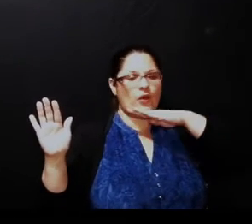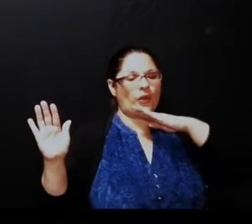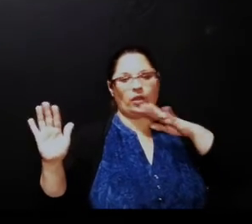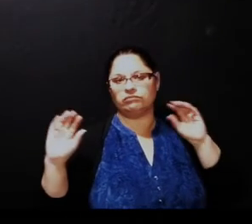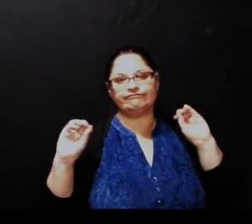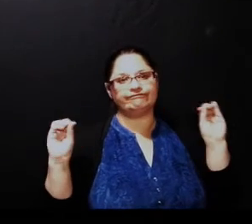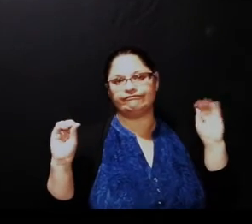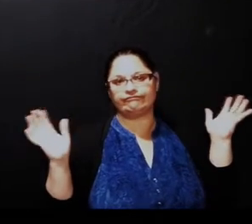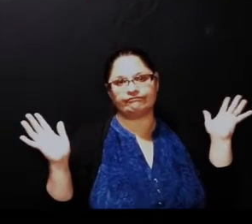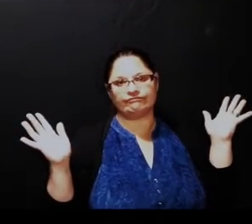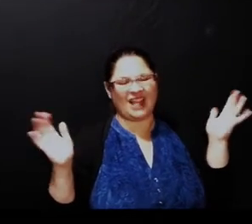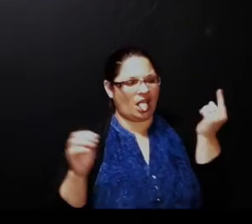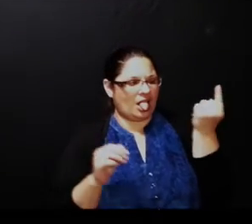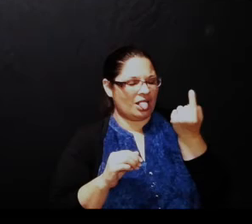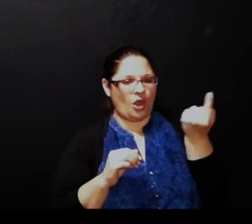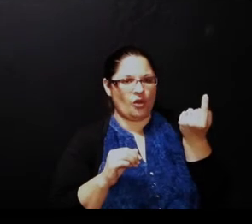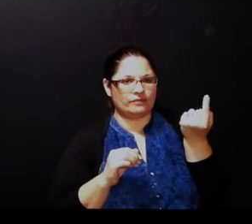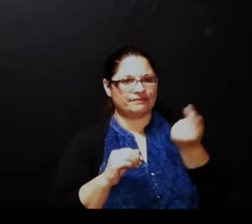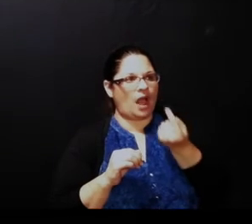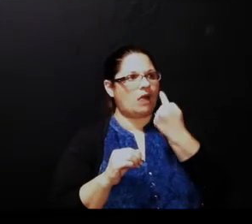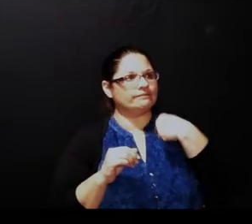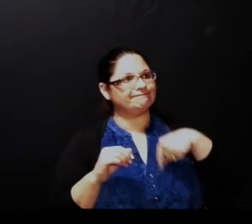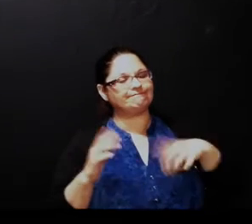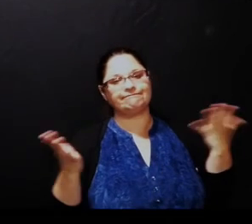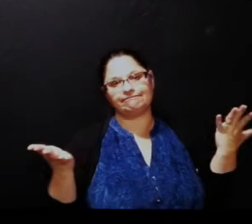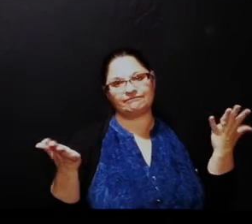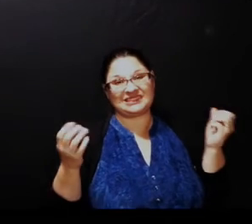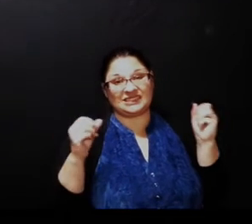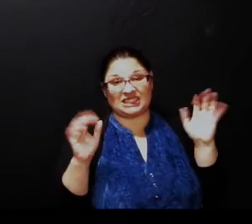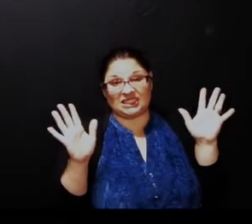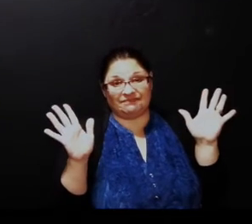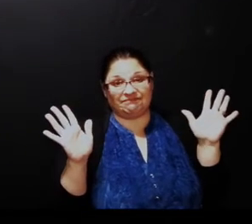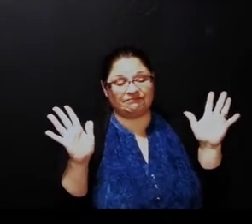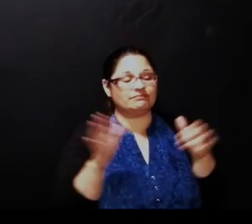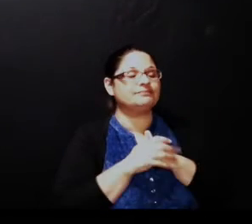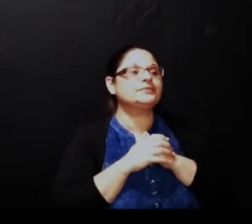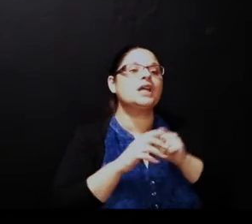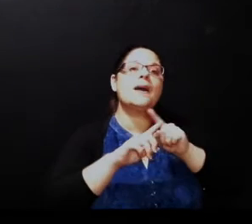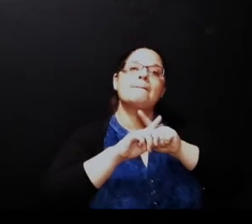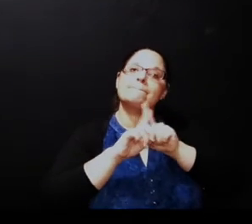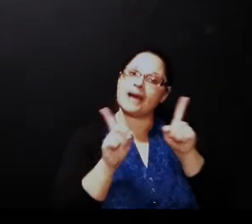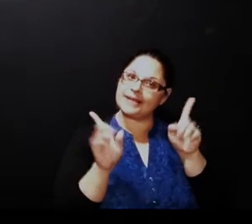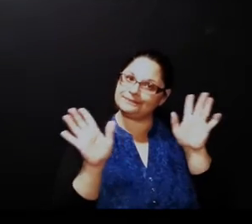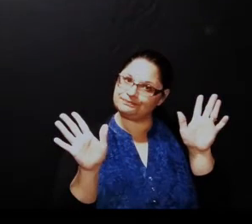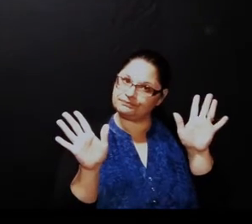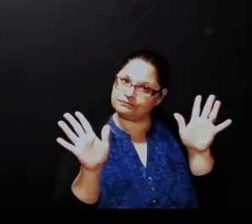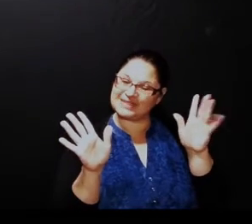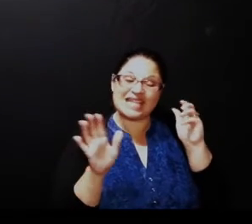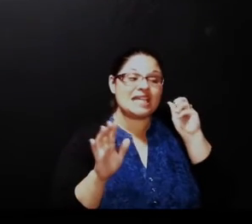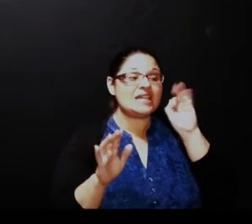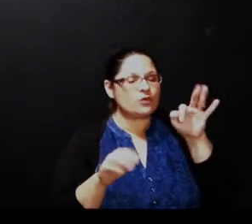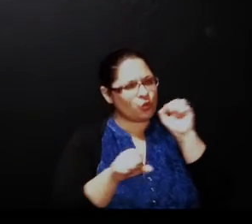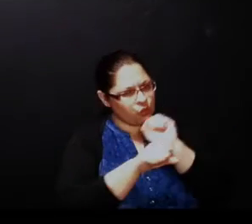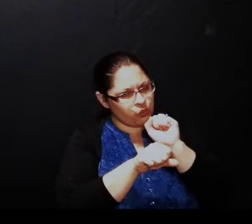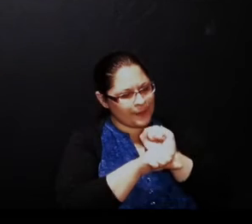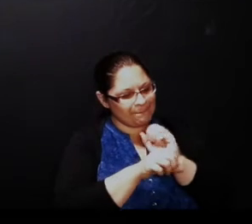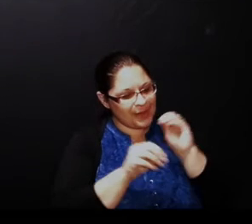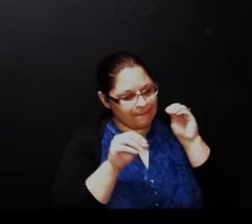whatsoever. One little seed is alone and solitary. But if you plant that seed in the